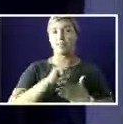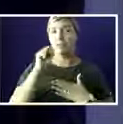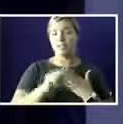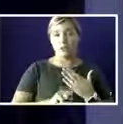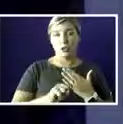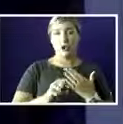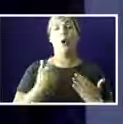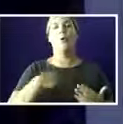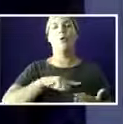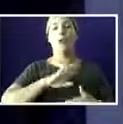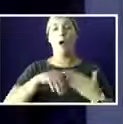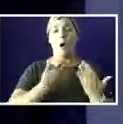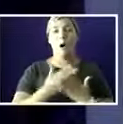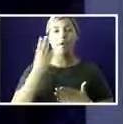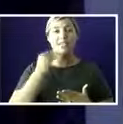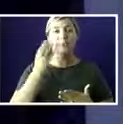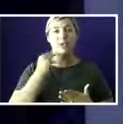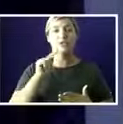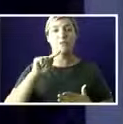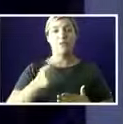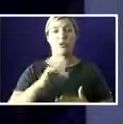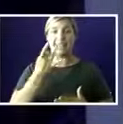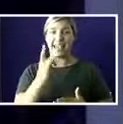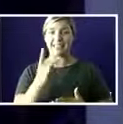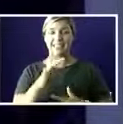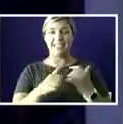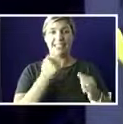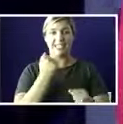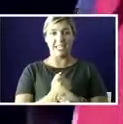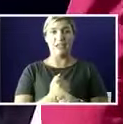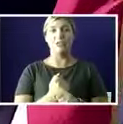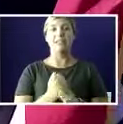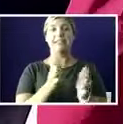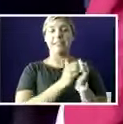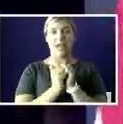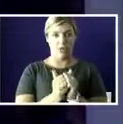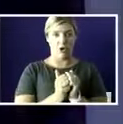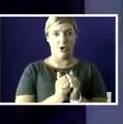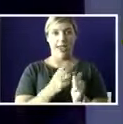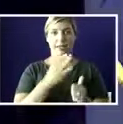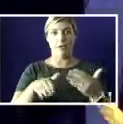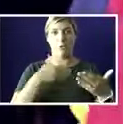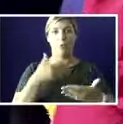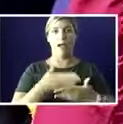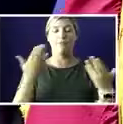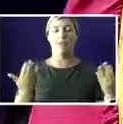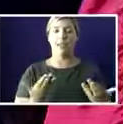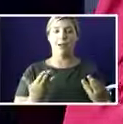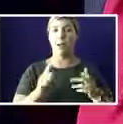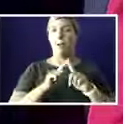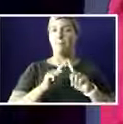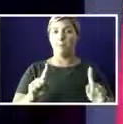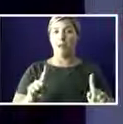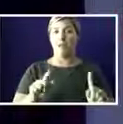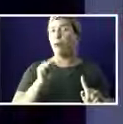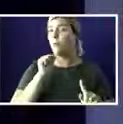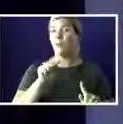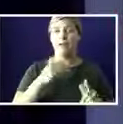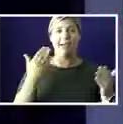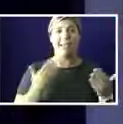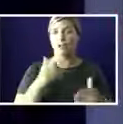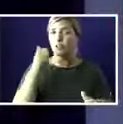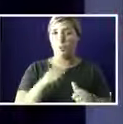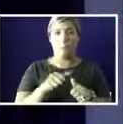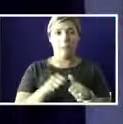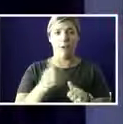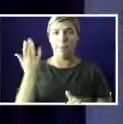first 18 years of our lives side by side and made it to our destination. However, we're not sitting here to remember the